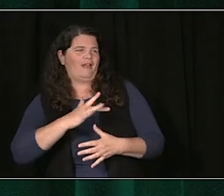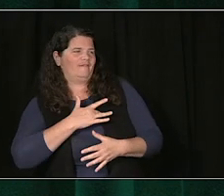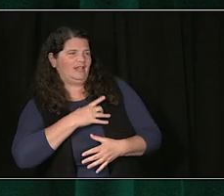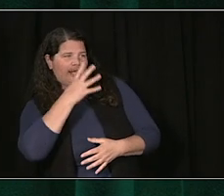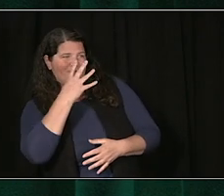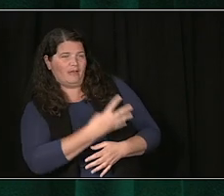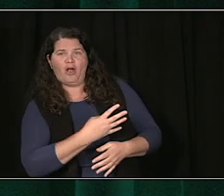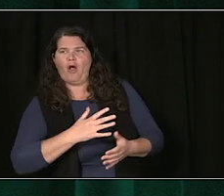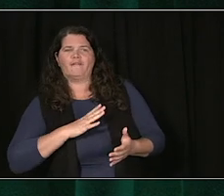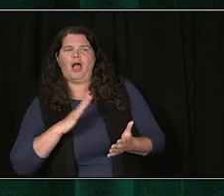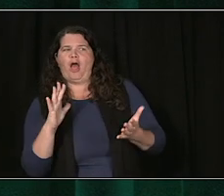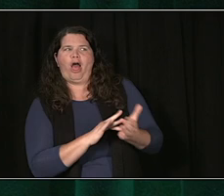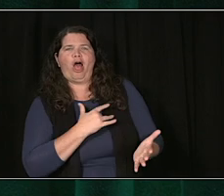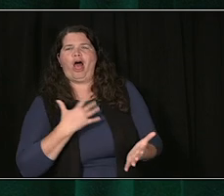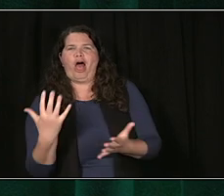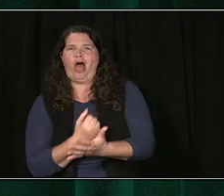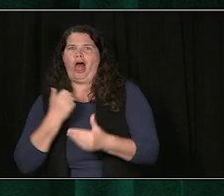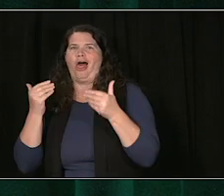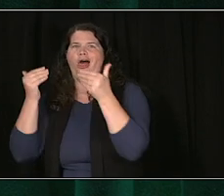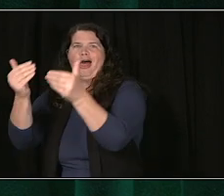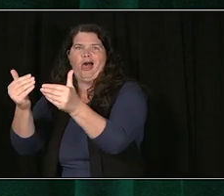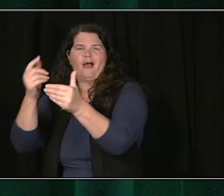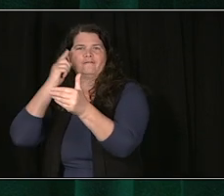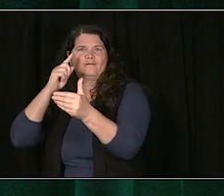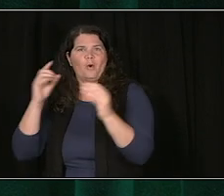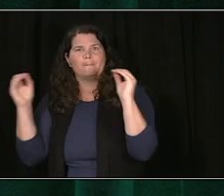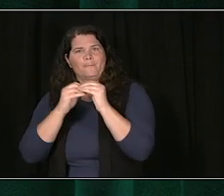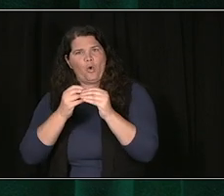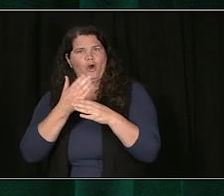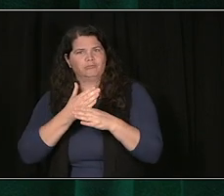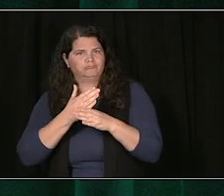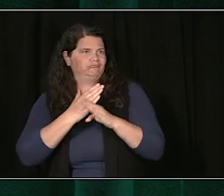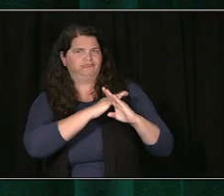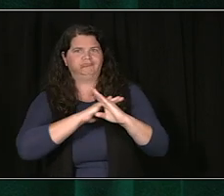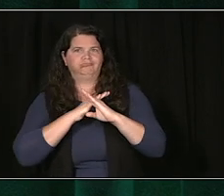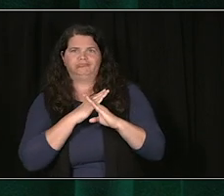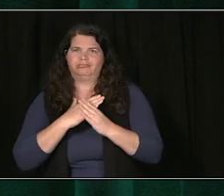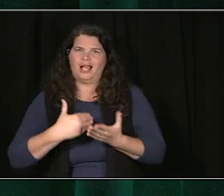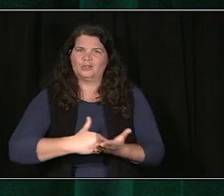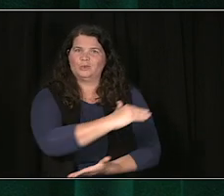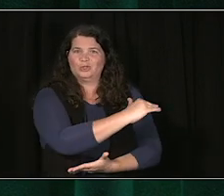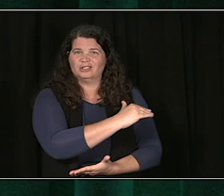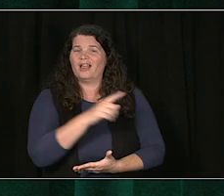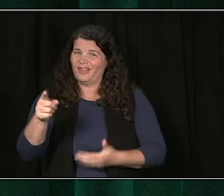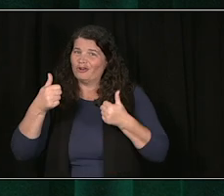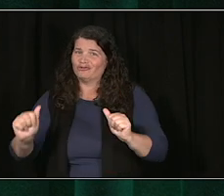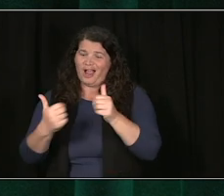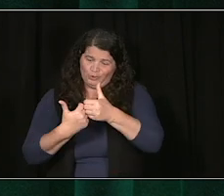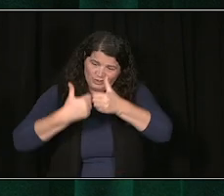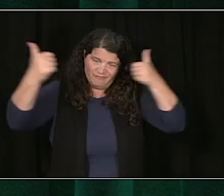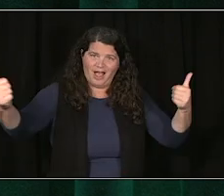left behind for purposes that are not really inclusive of all of us, that are trying to divide us as a